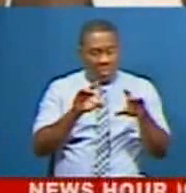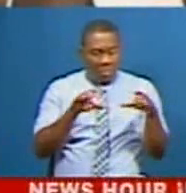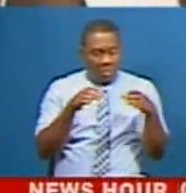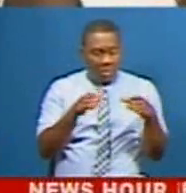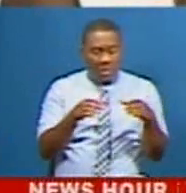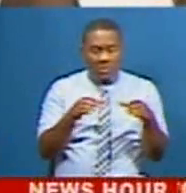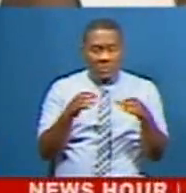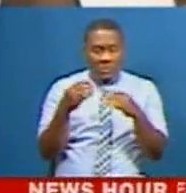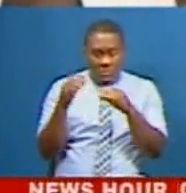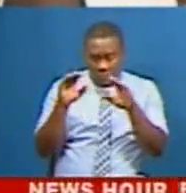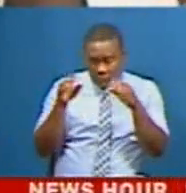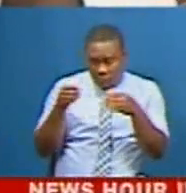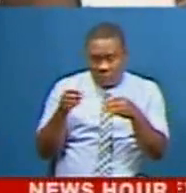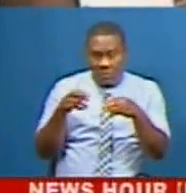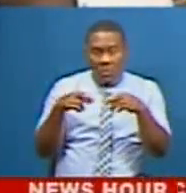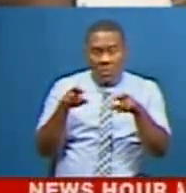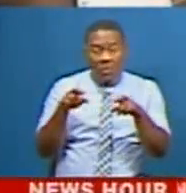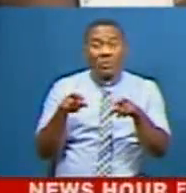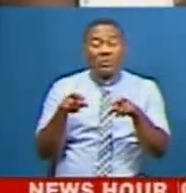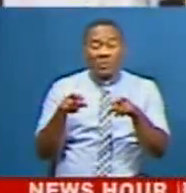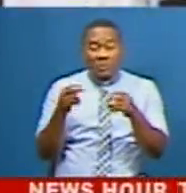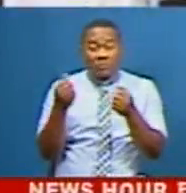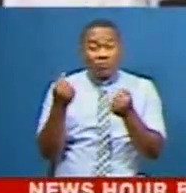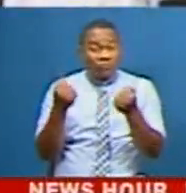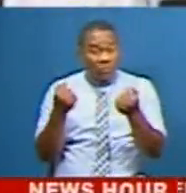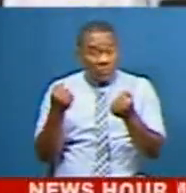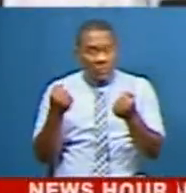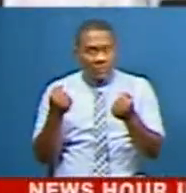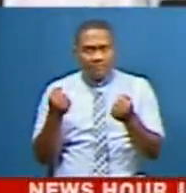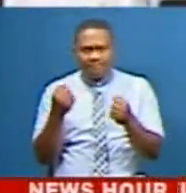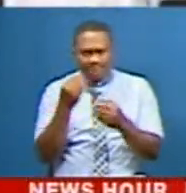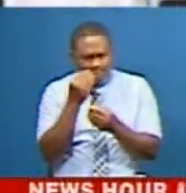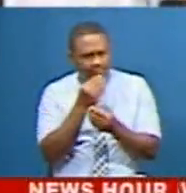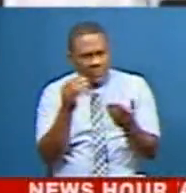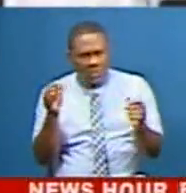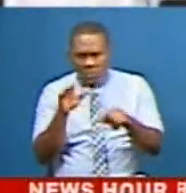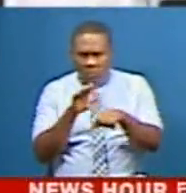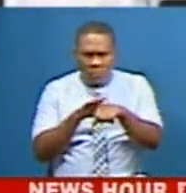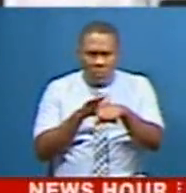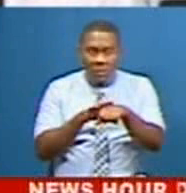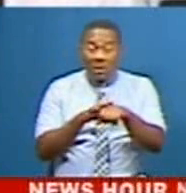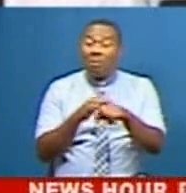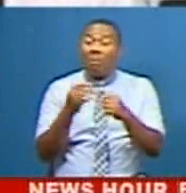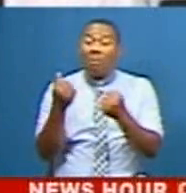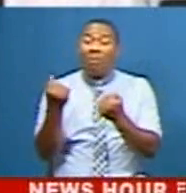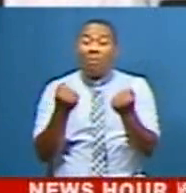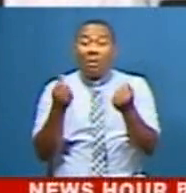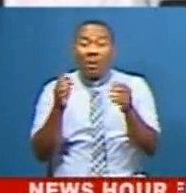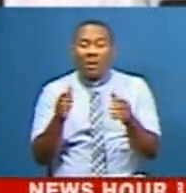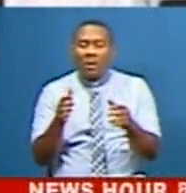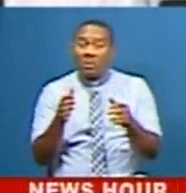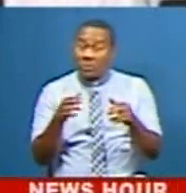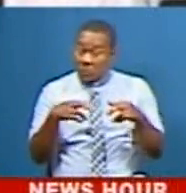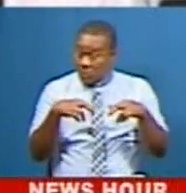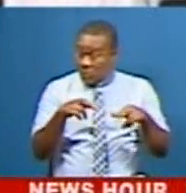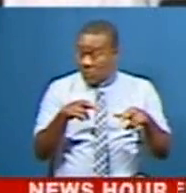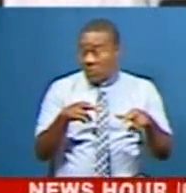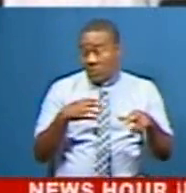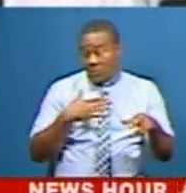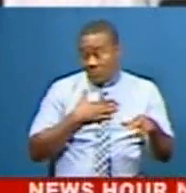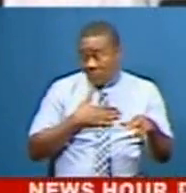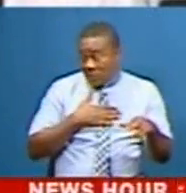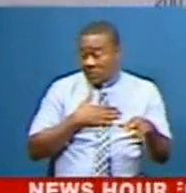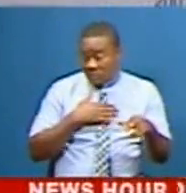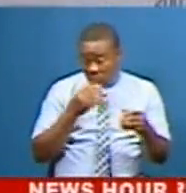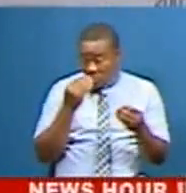and Transport, Mr. Samuel Aye, called on all, especially drivers, to cooperate to ensure the project is completed